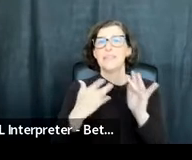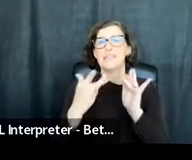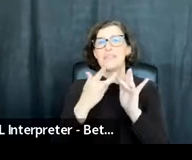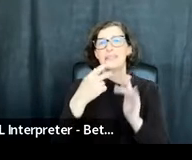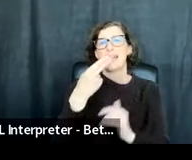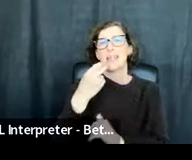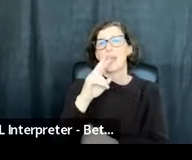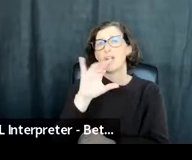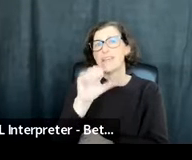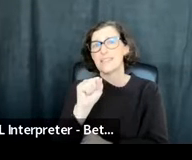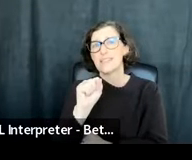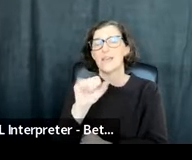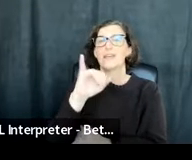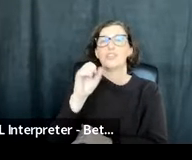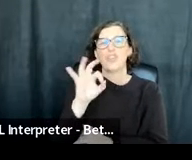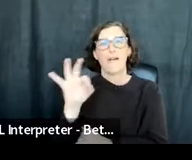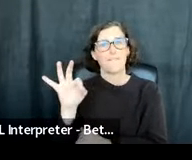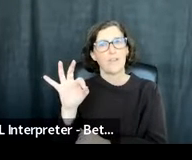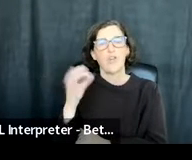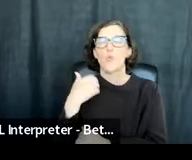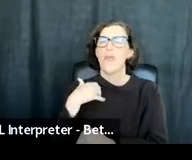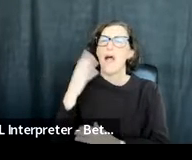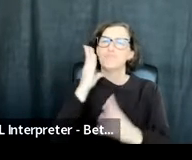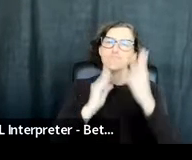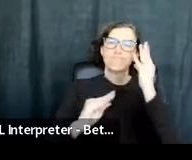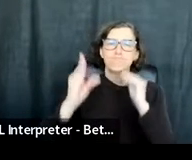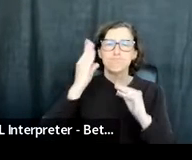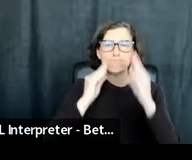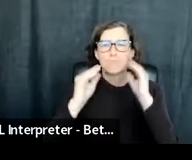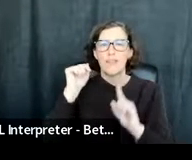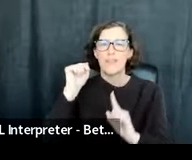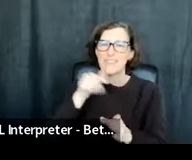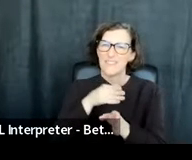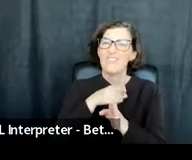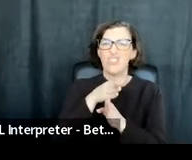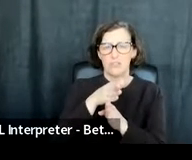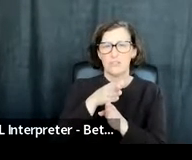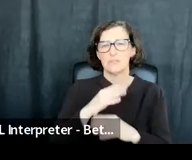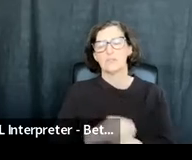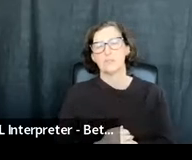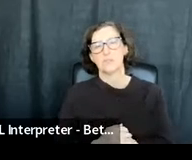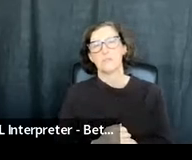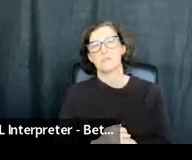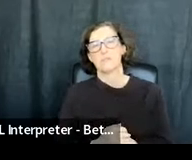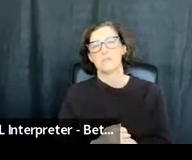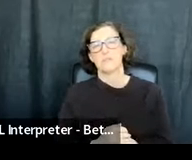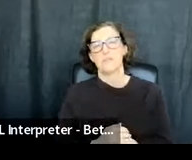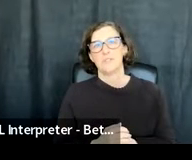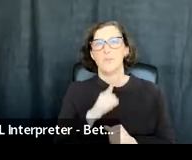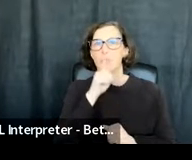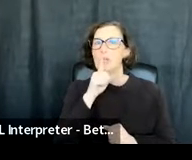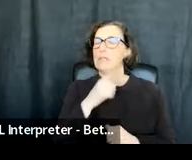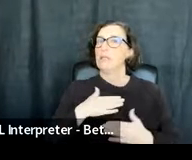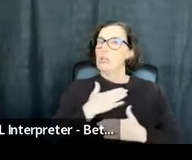Jeff. We have a lot of experience in this area, and what we really and truly enjoy the most